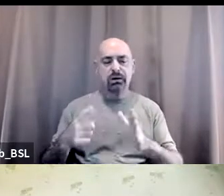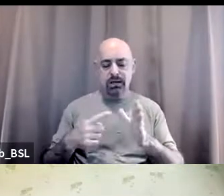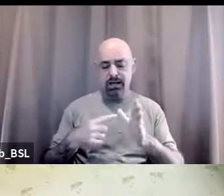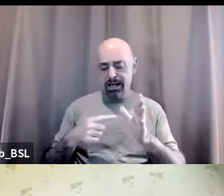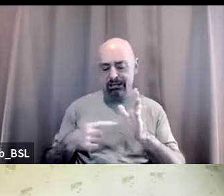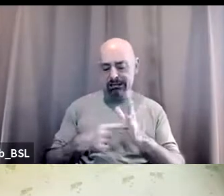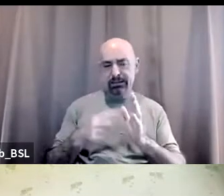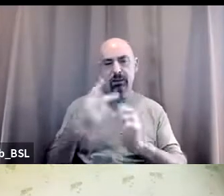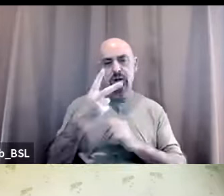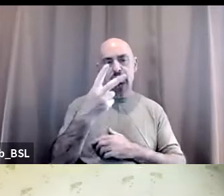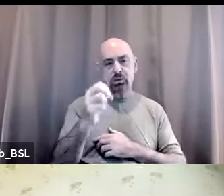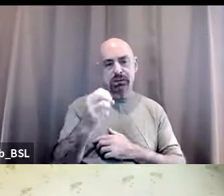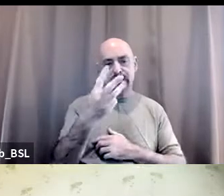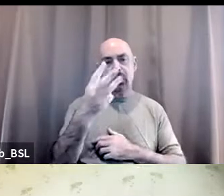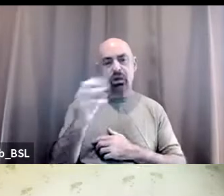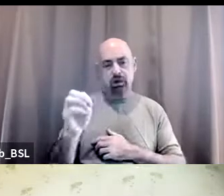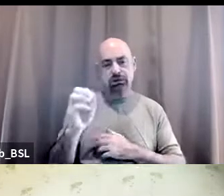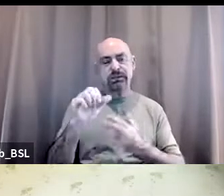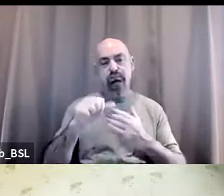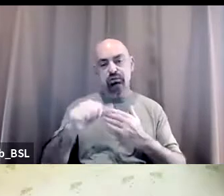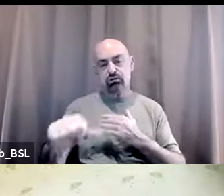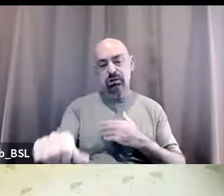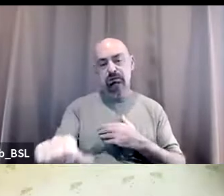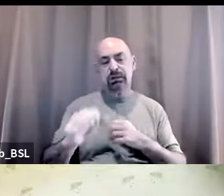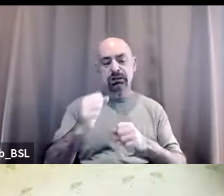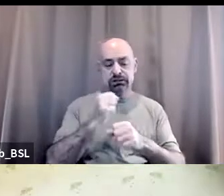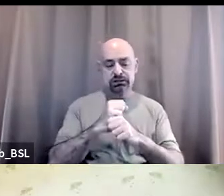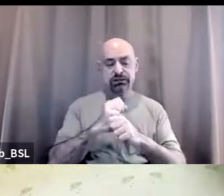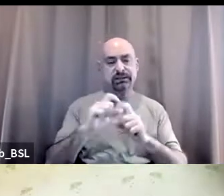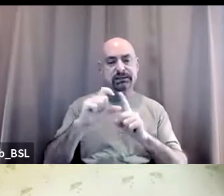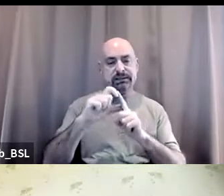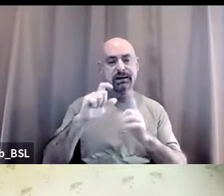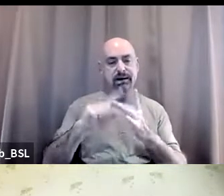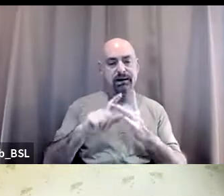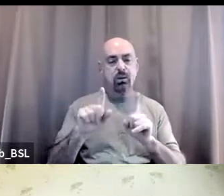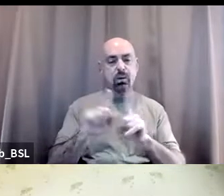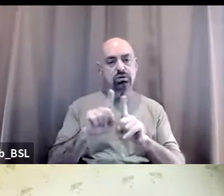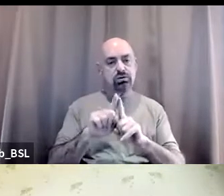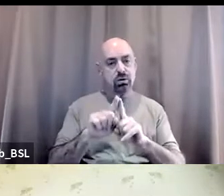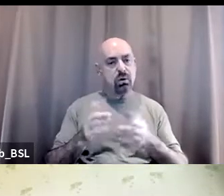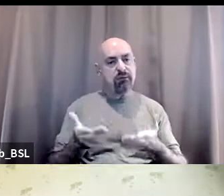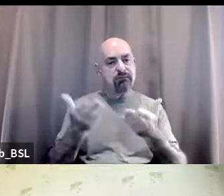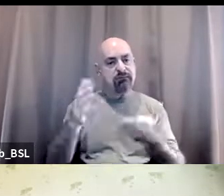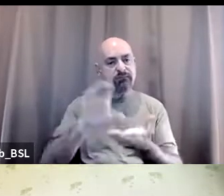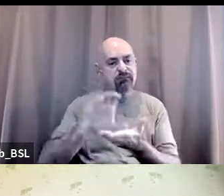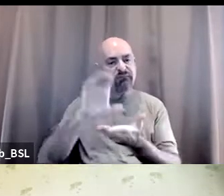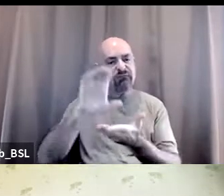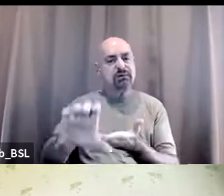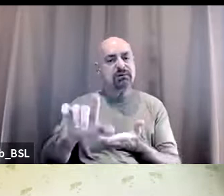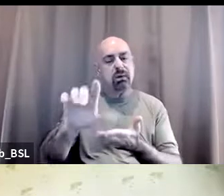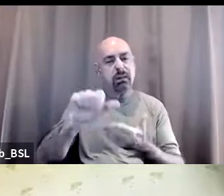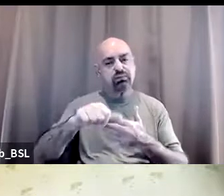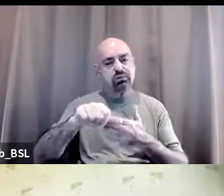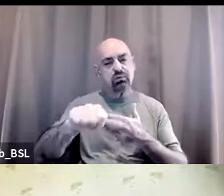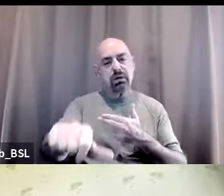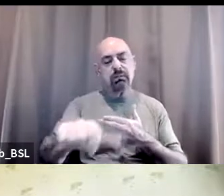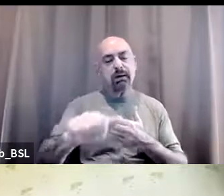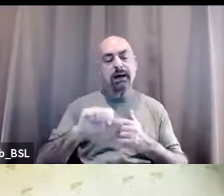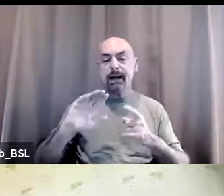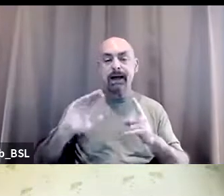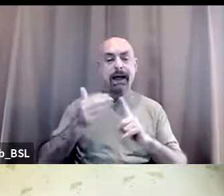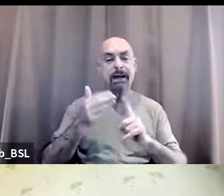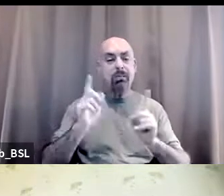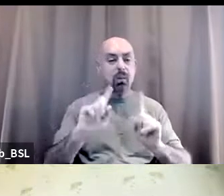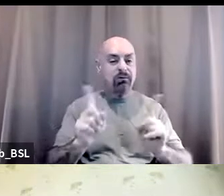AT2030 programme. GDI and its partners also fund the programme, and the overall aim is to enable